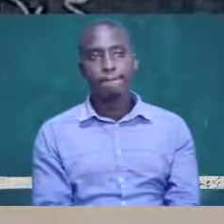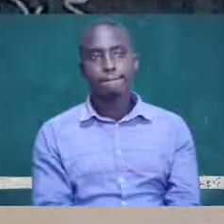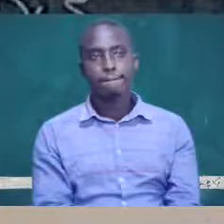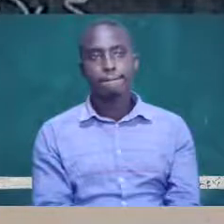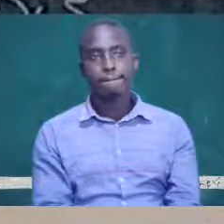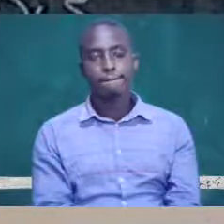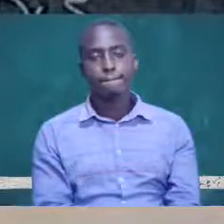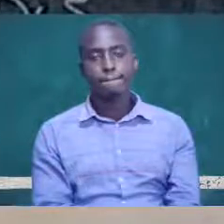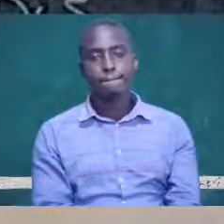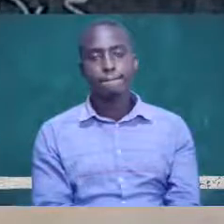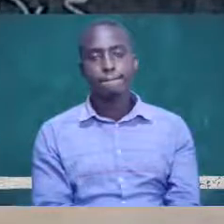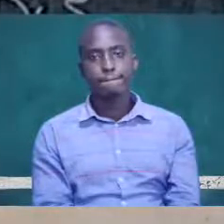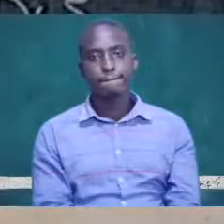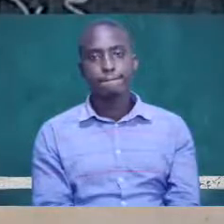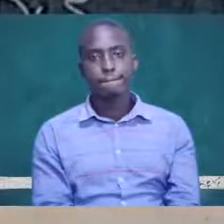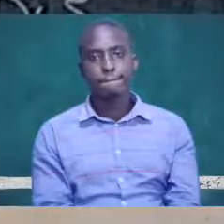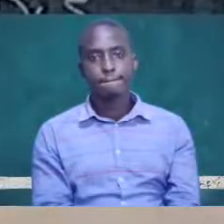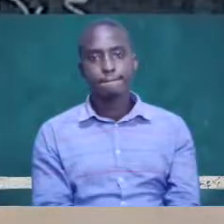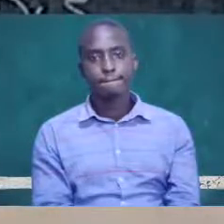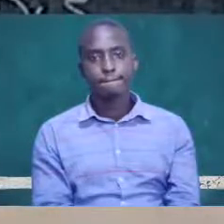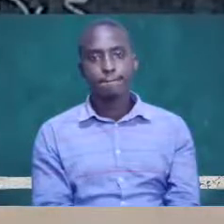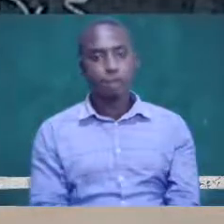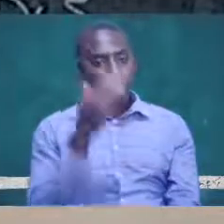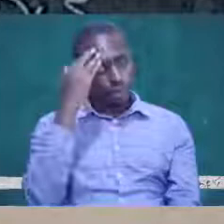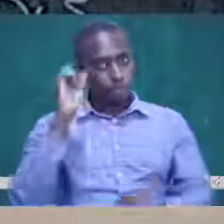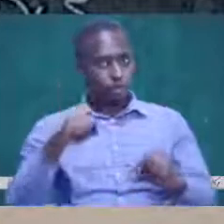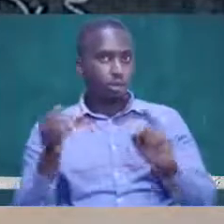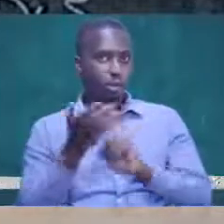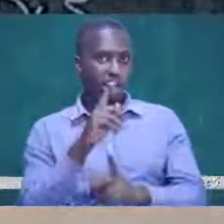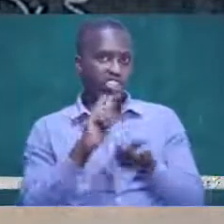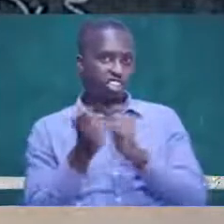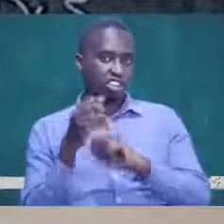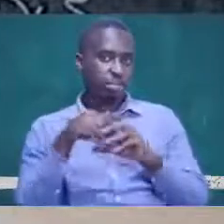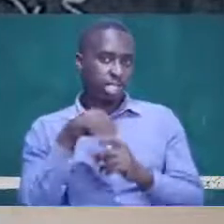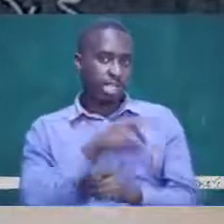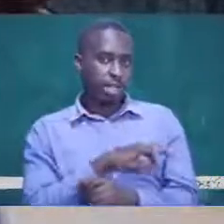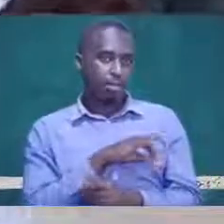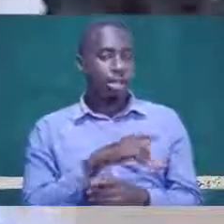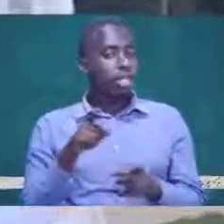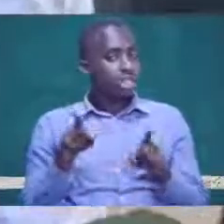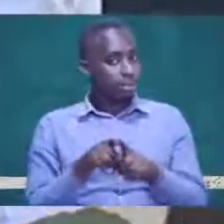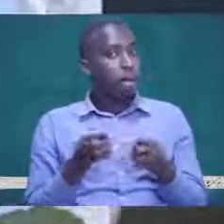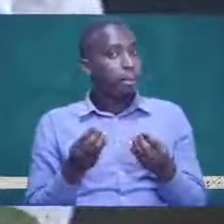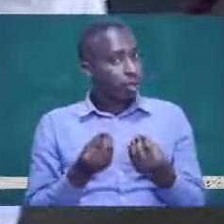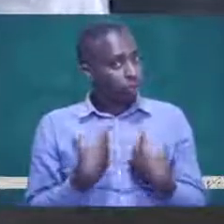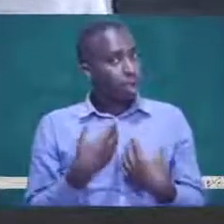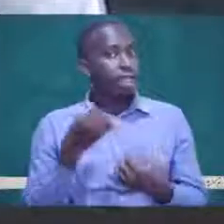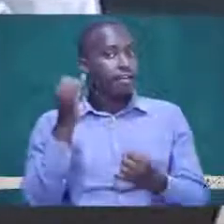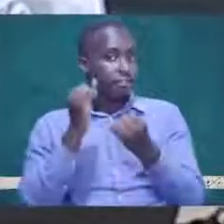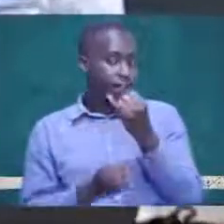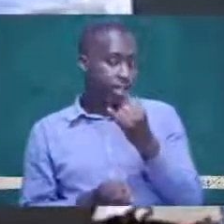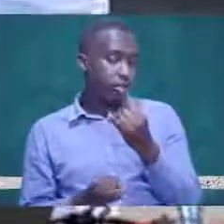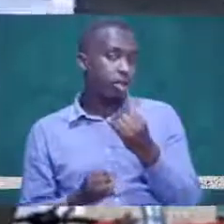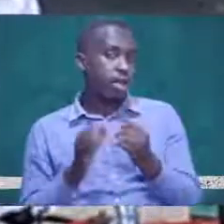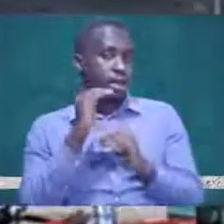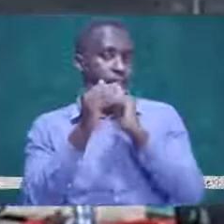to get a change in income. And we are given the final level of income in the